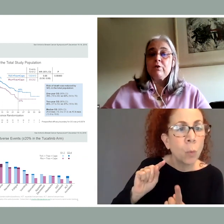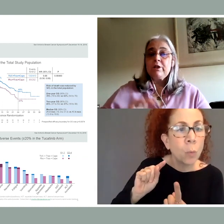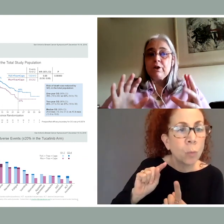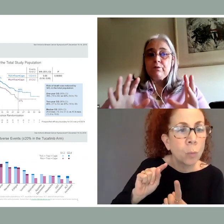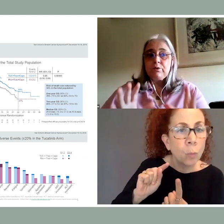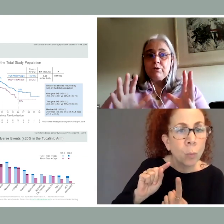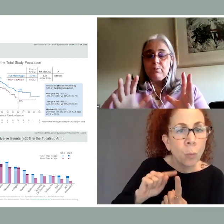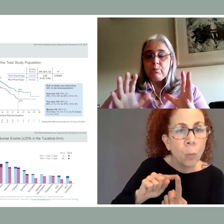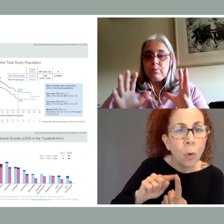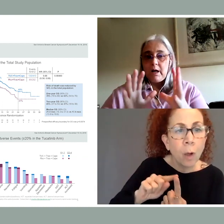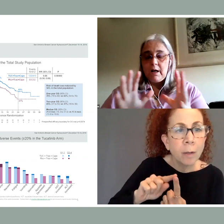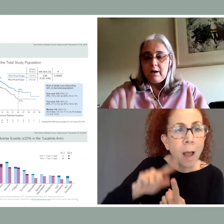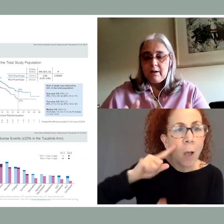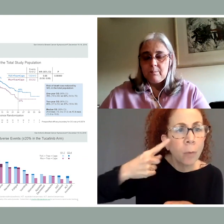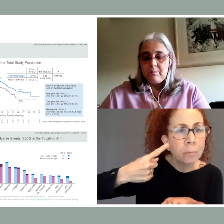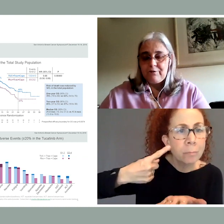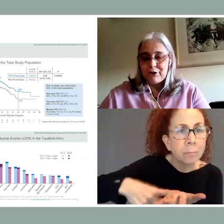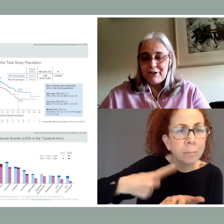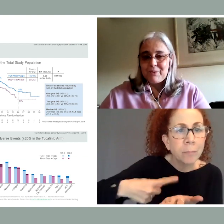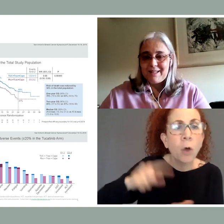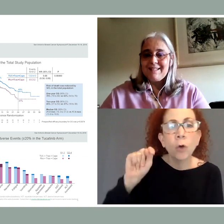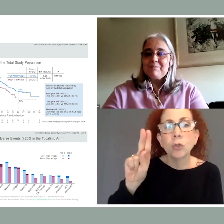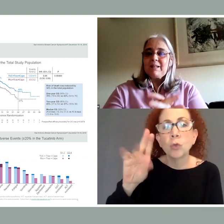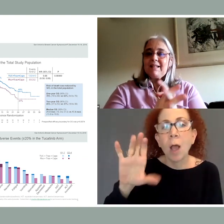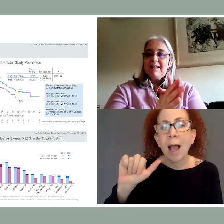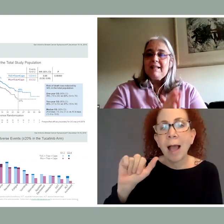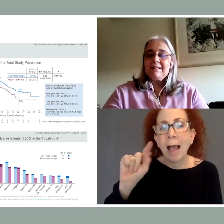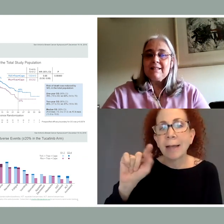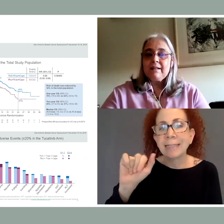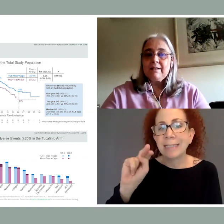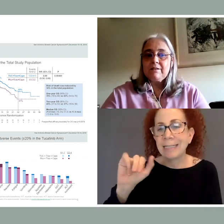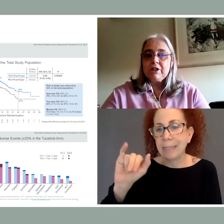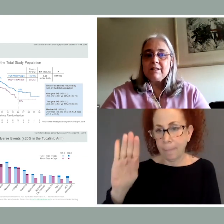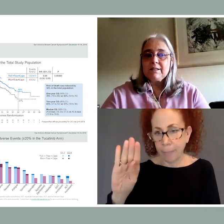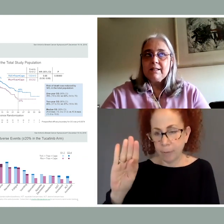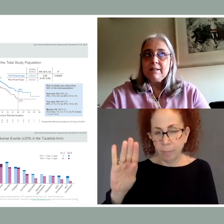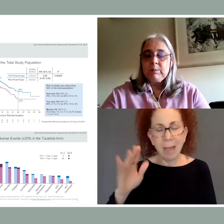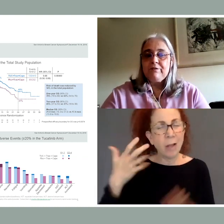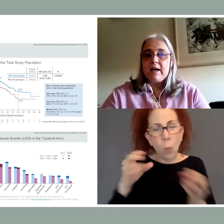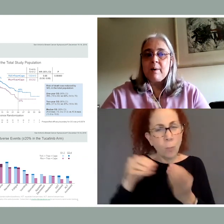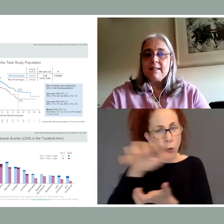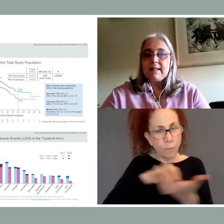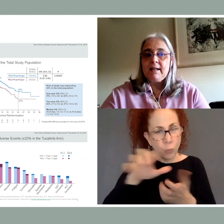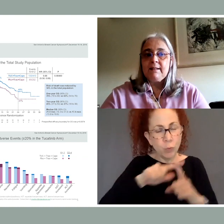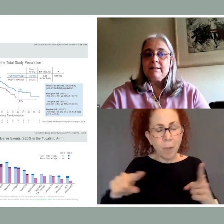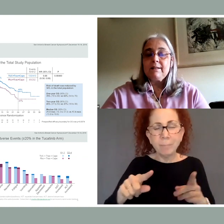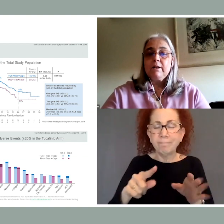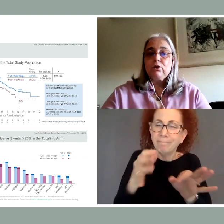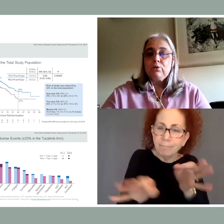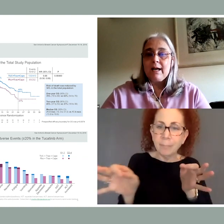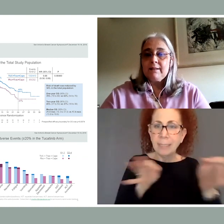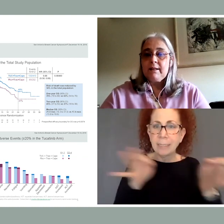I'm not going to confuse you further with this, but let's just simplify by saying